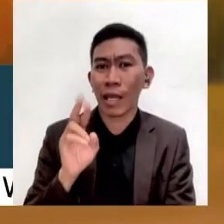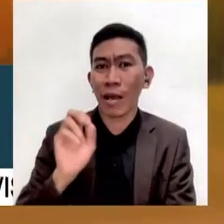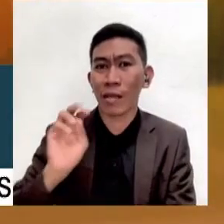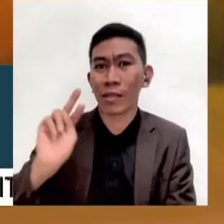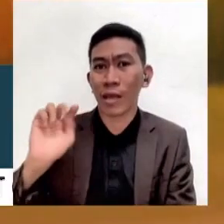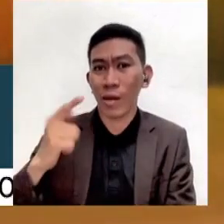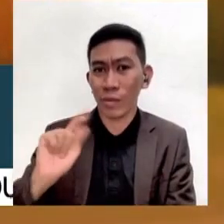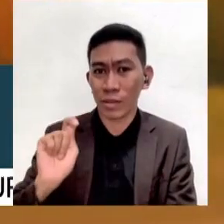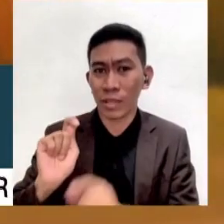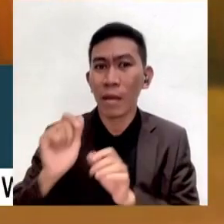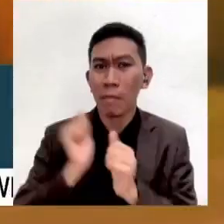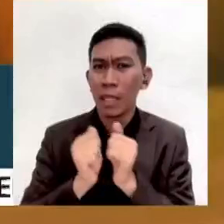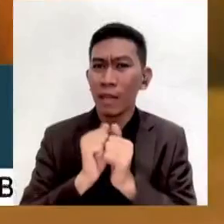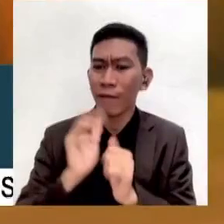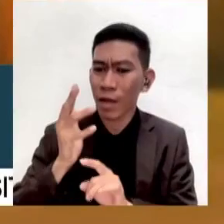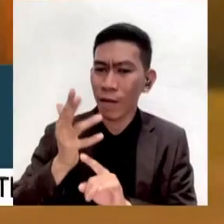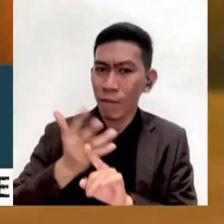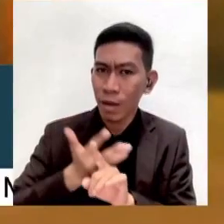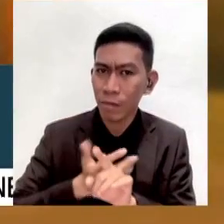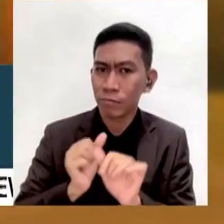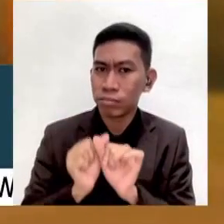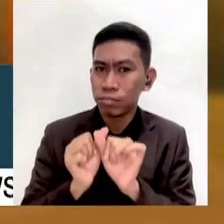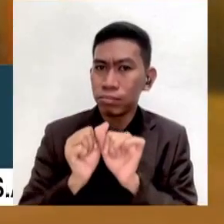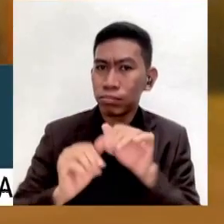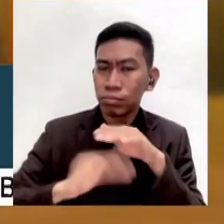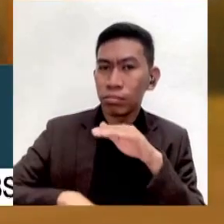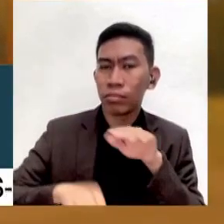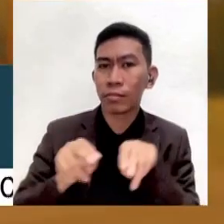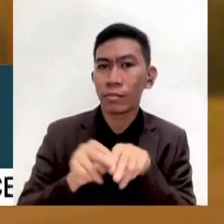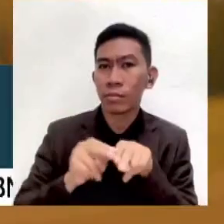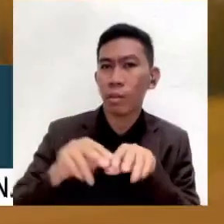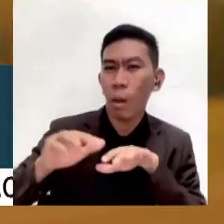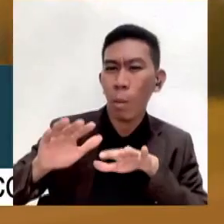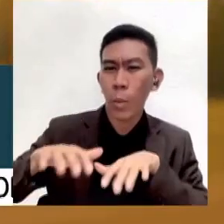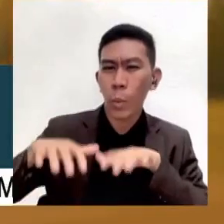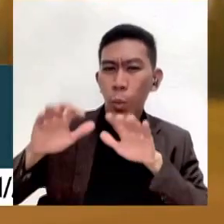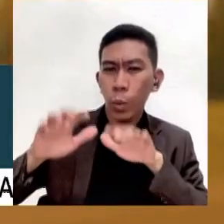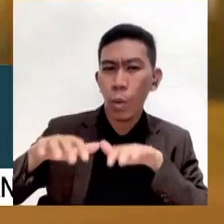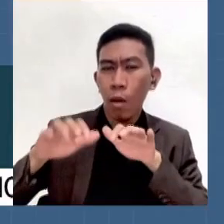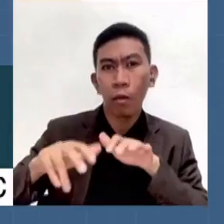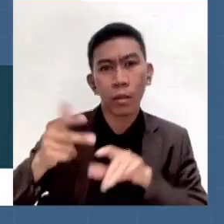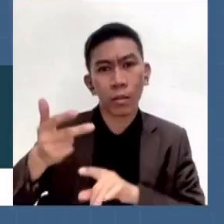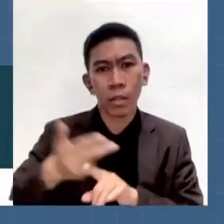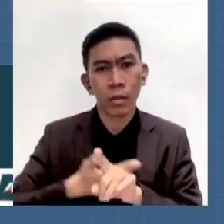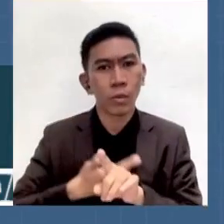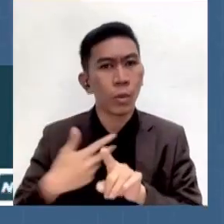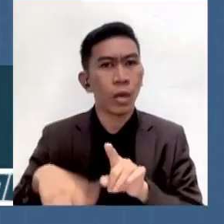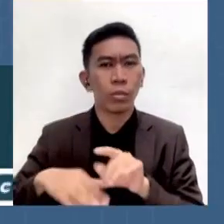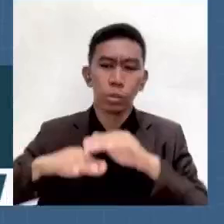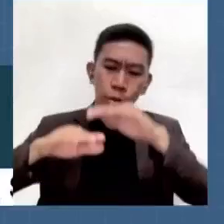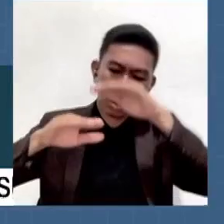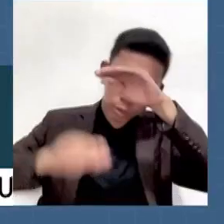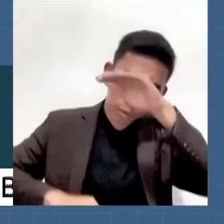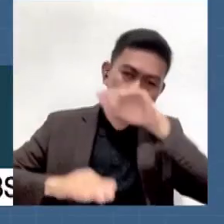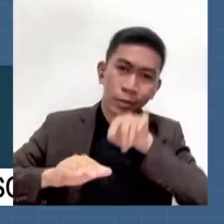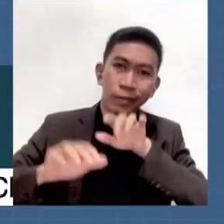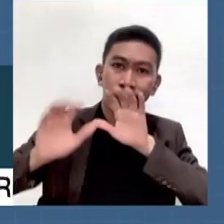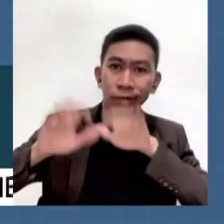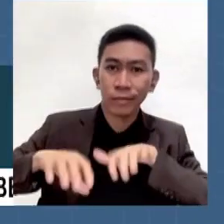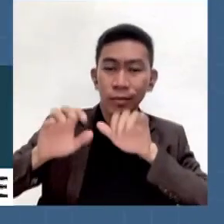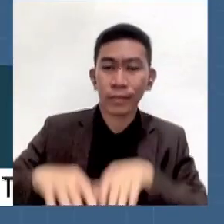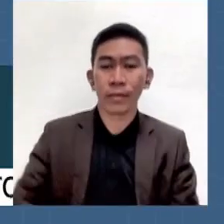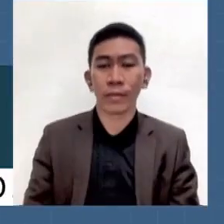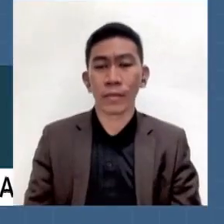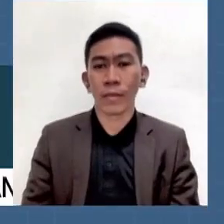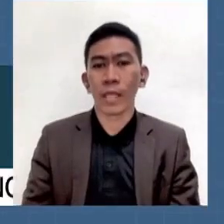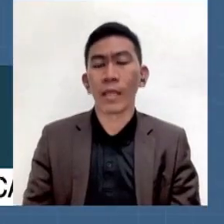5 consecutive months of below normal or 3 months of way below normal rainfall. Pagasa warns the number of areas